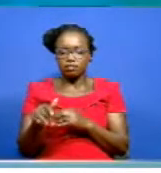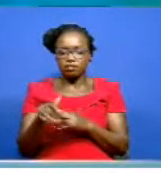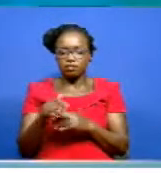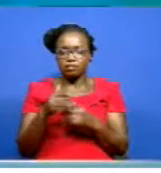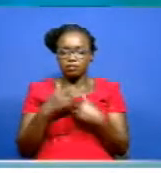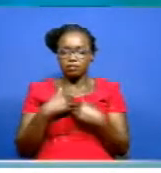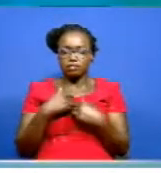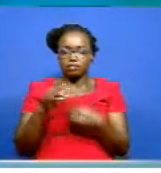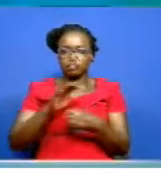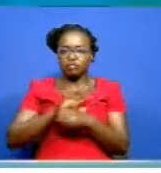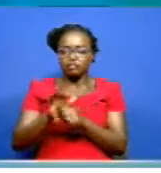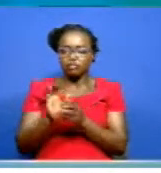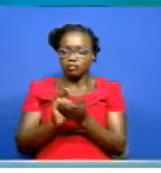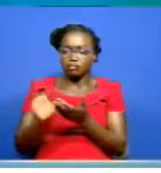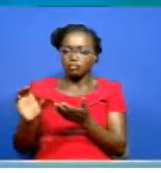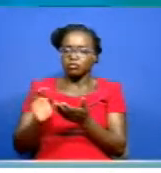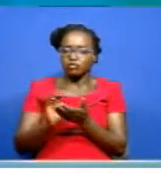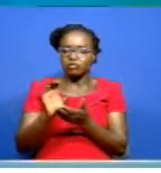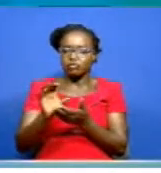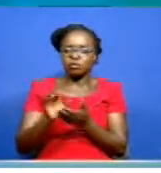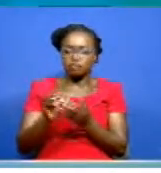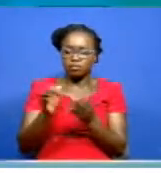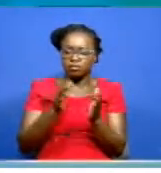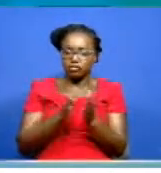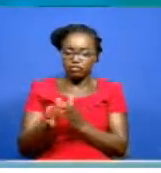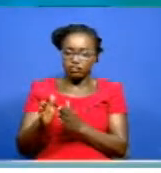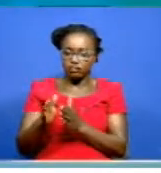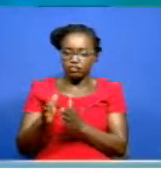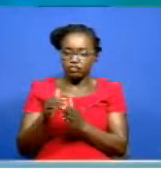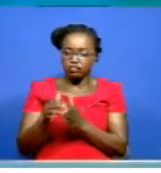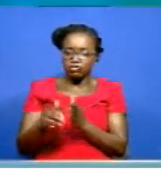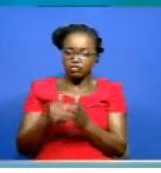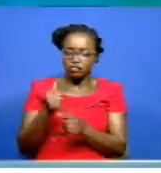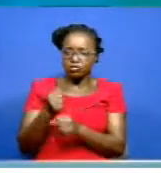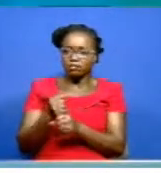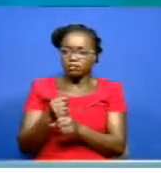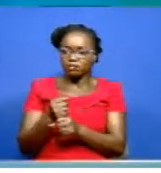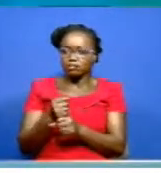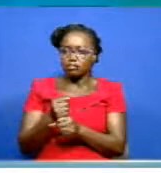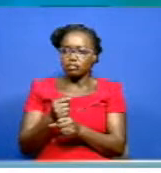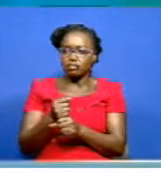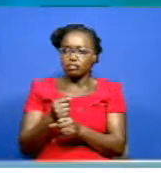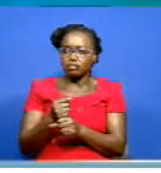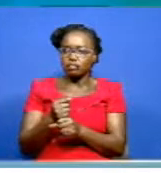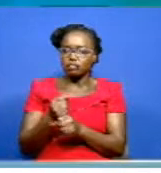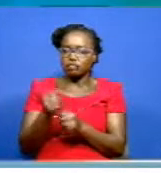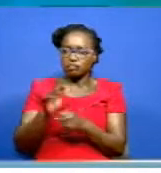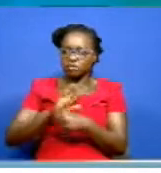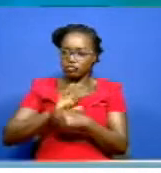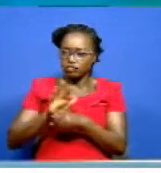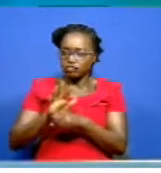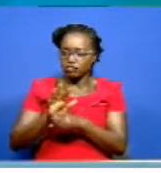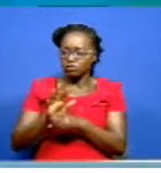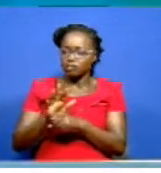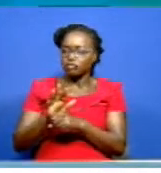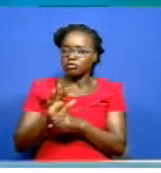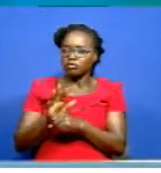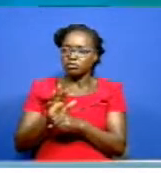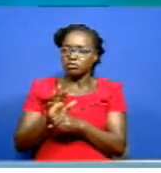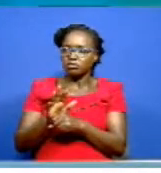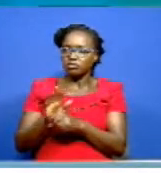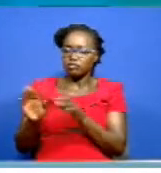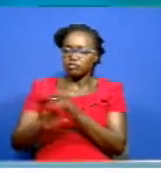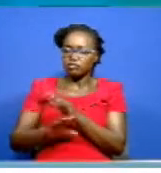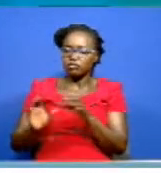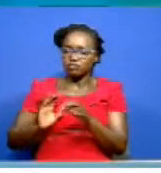COVID-19 deployment plan in place. So the plan this COVID task force has various subcommittees